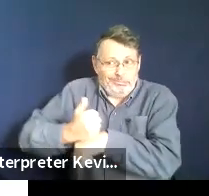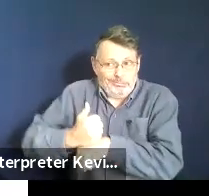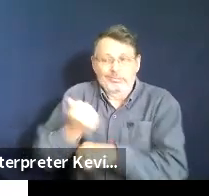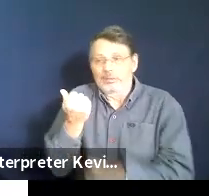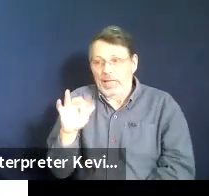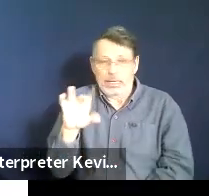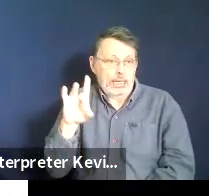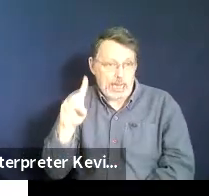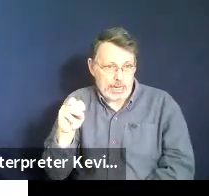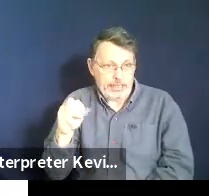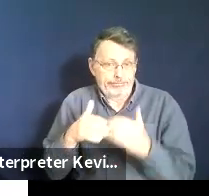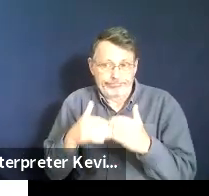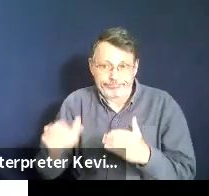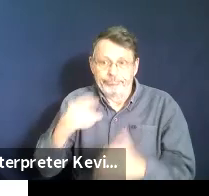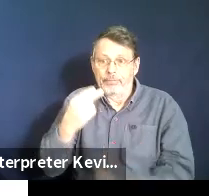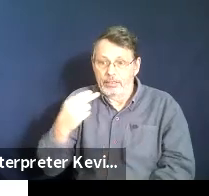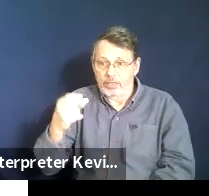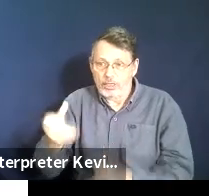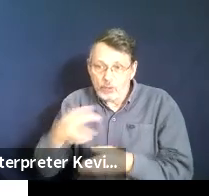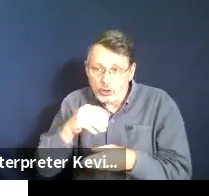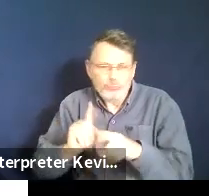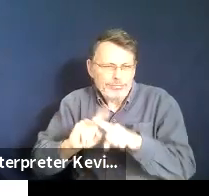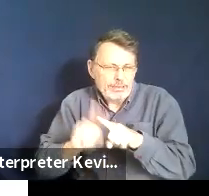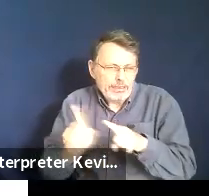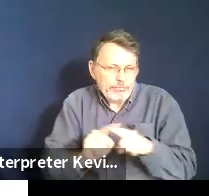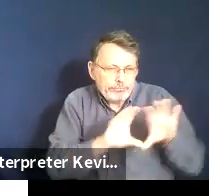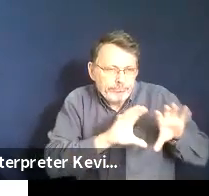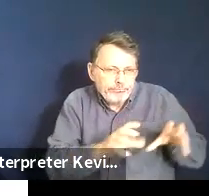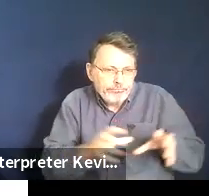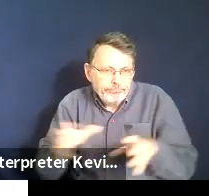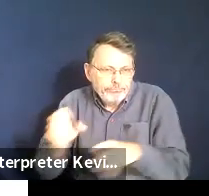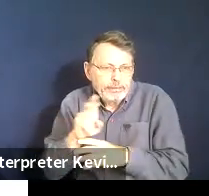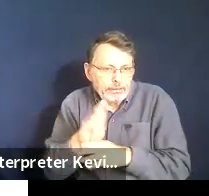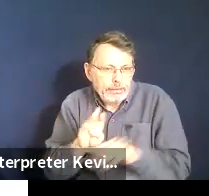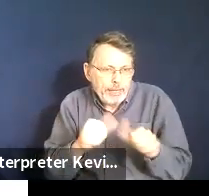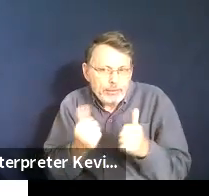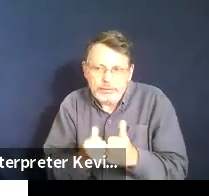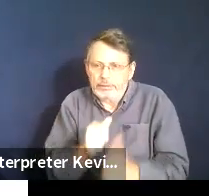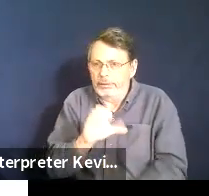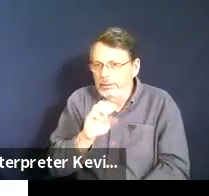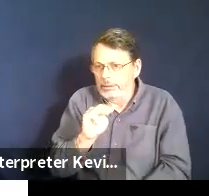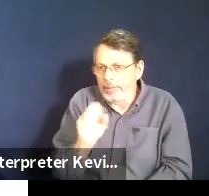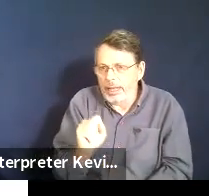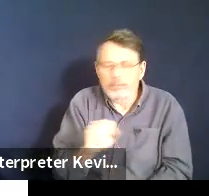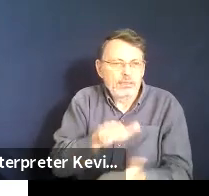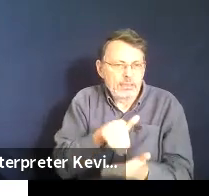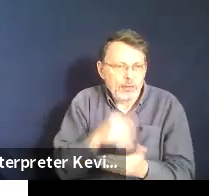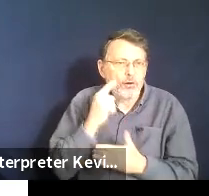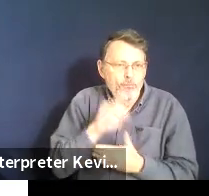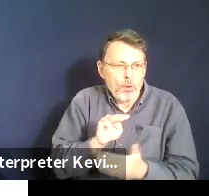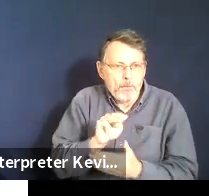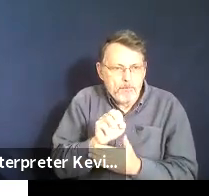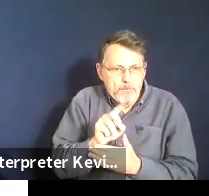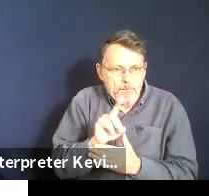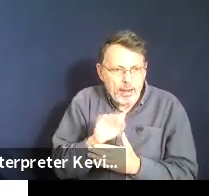1980. HHS includes numerous sub-agencies. CMS, the Center for Medicare and